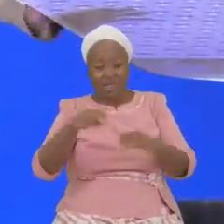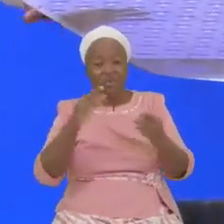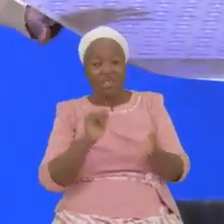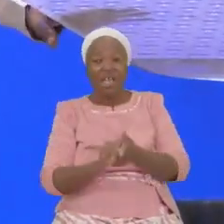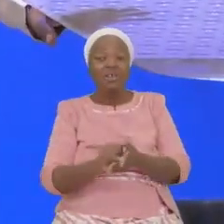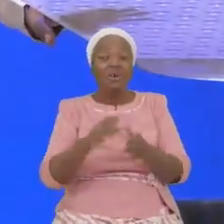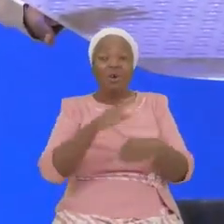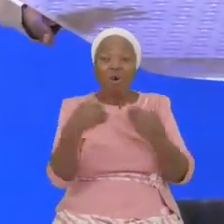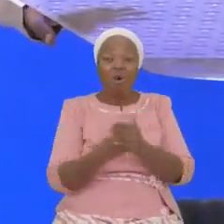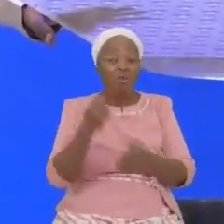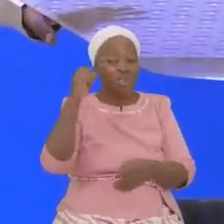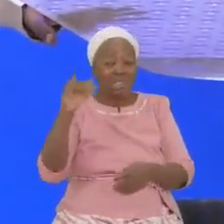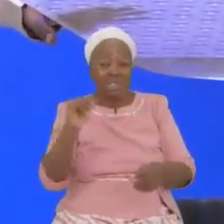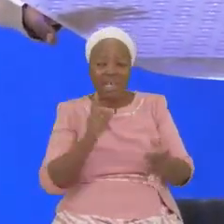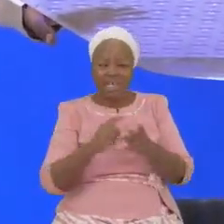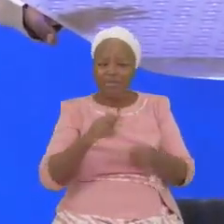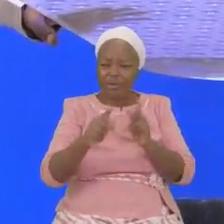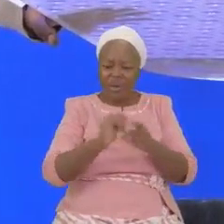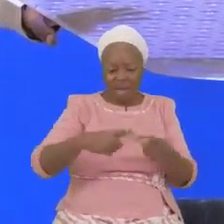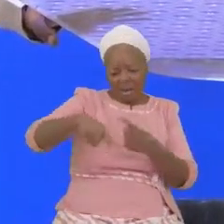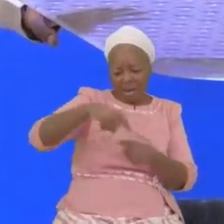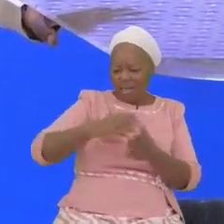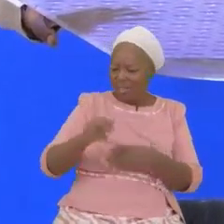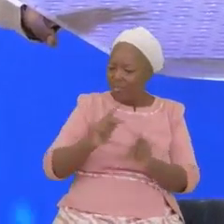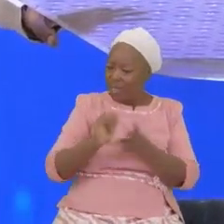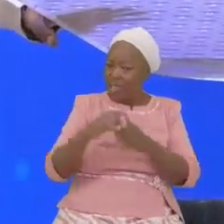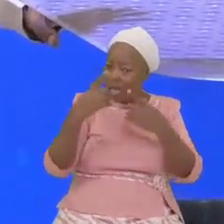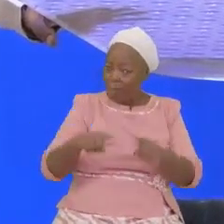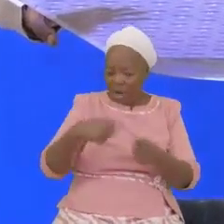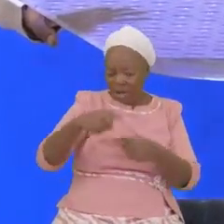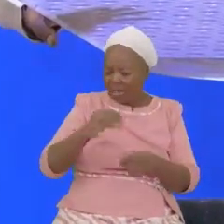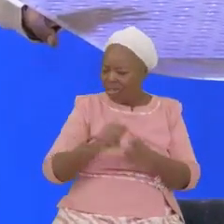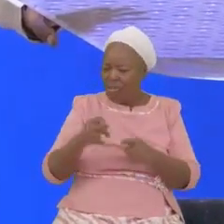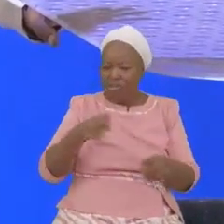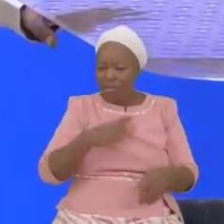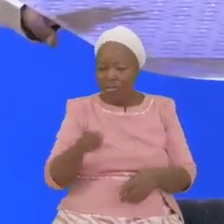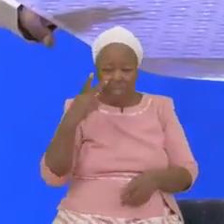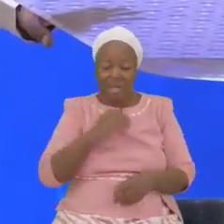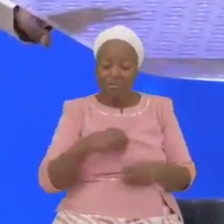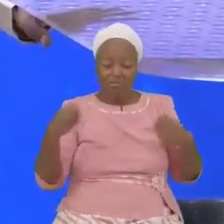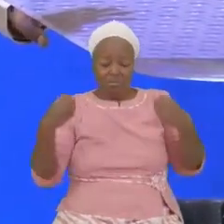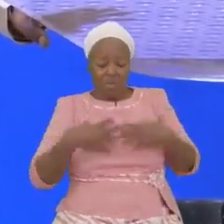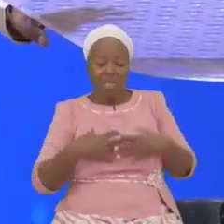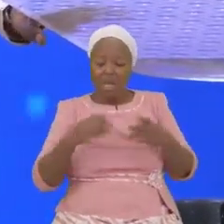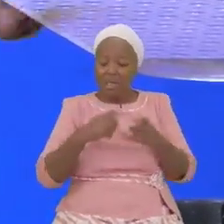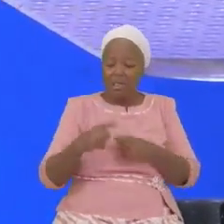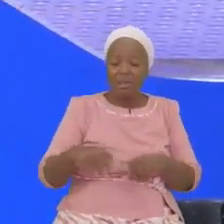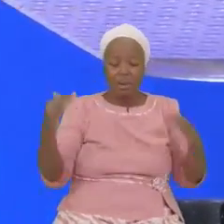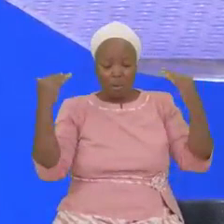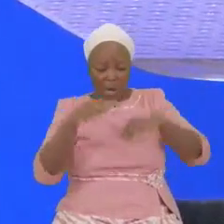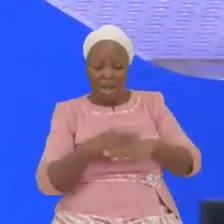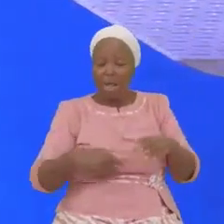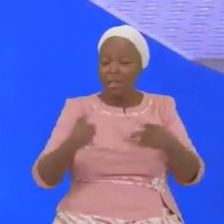the people around you, if that happened around them, they'll be panicking, they'll be worried, they'll be anxious,